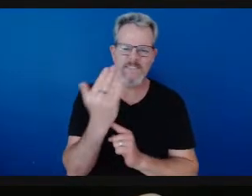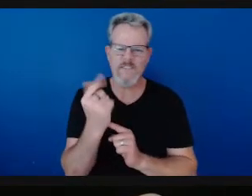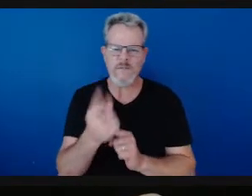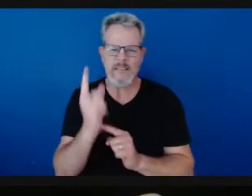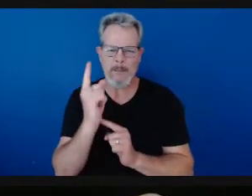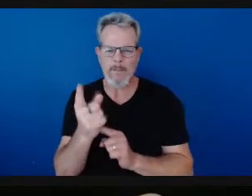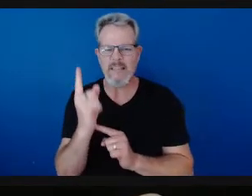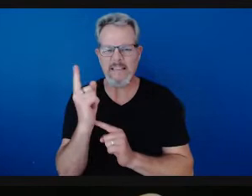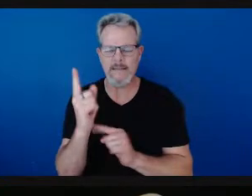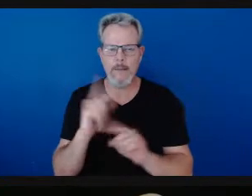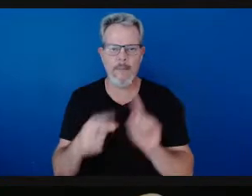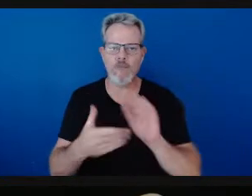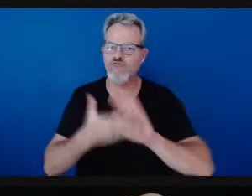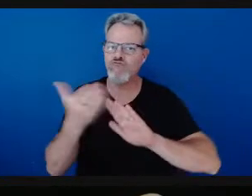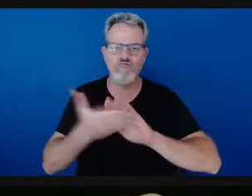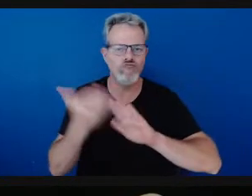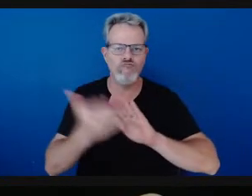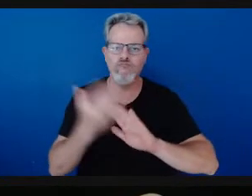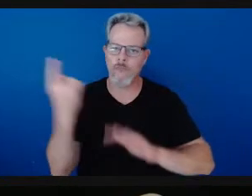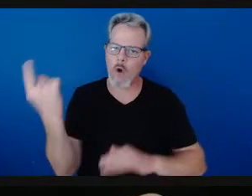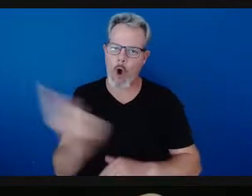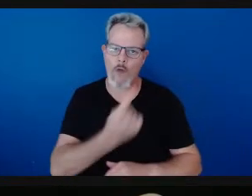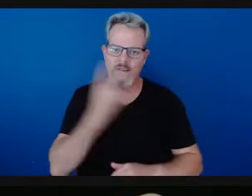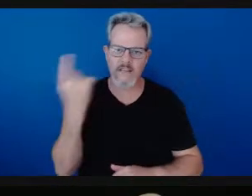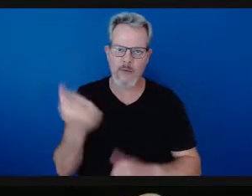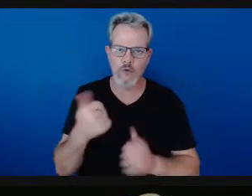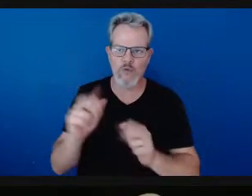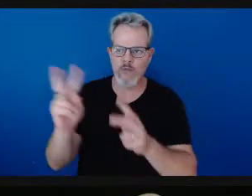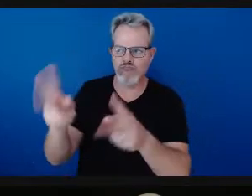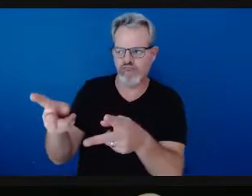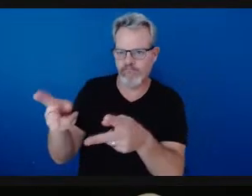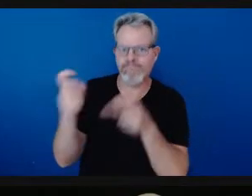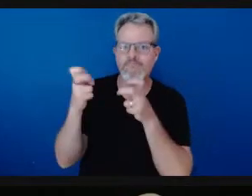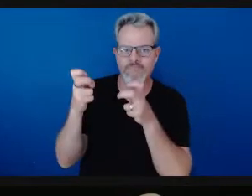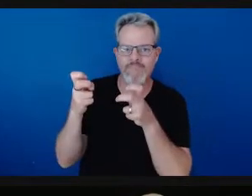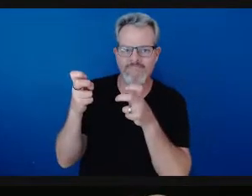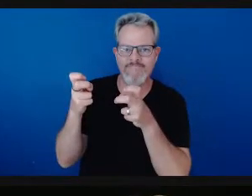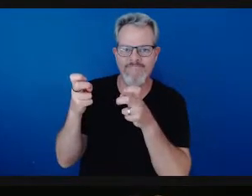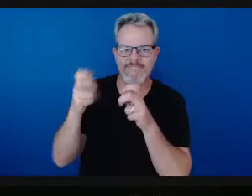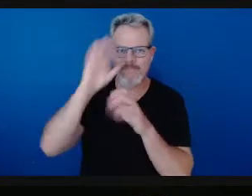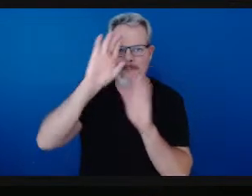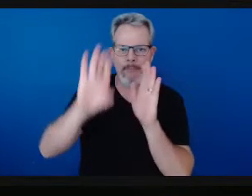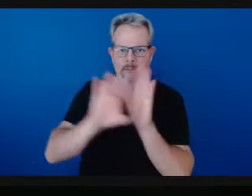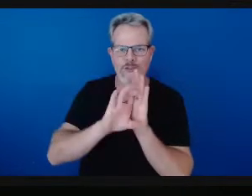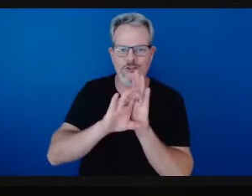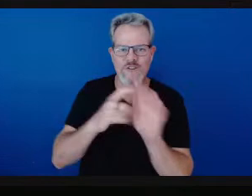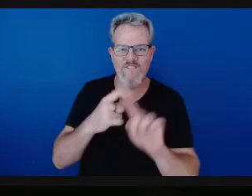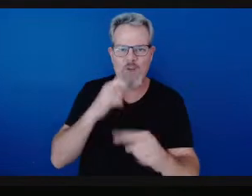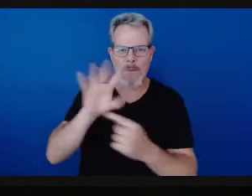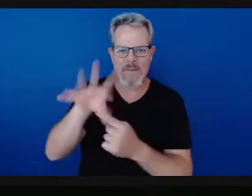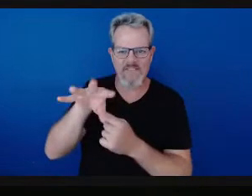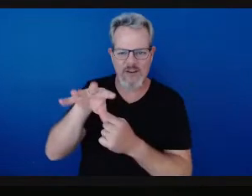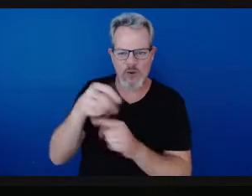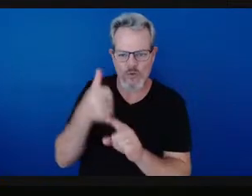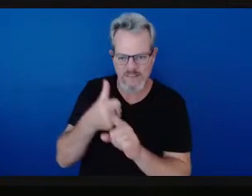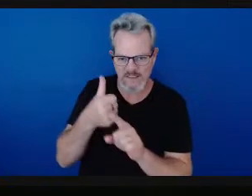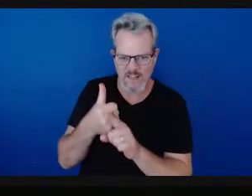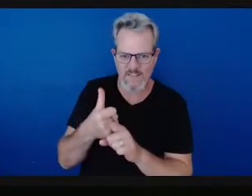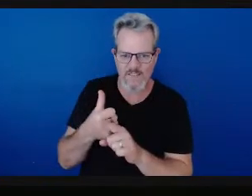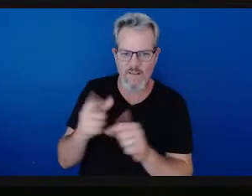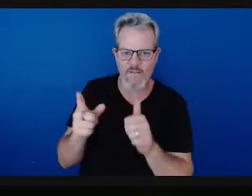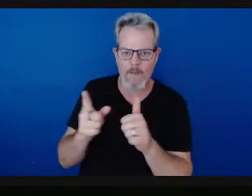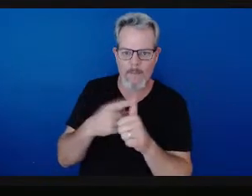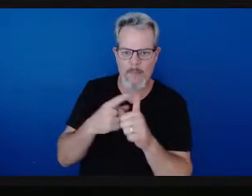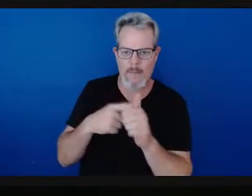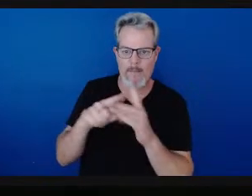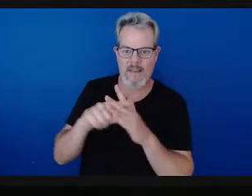all the time. And so they're able to extract this clip of video from it of the actual beginning of the eruption here. Let me put it back to the beginning so you can